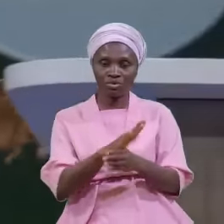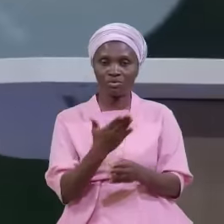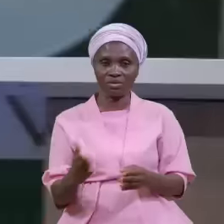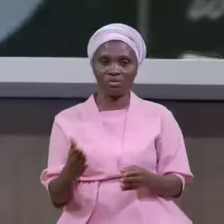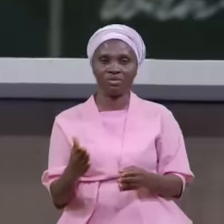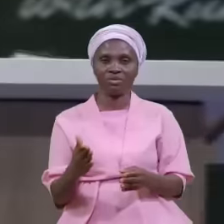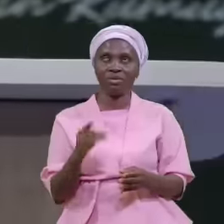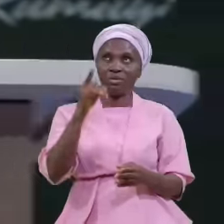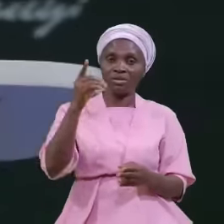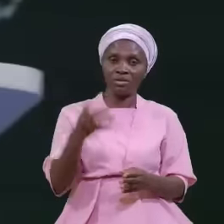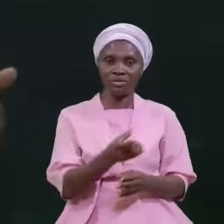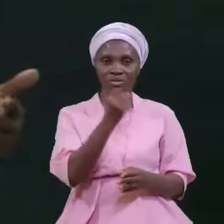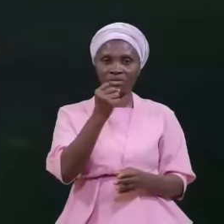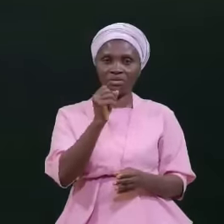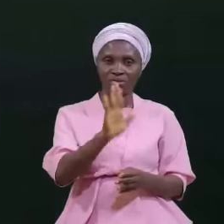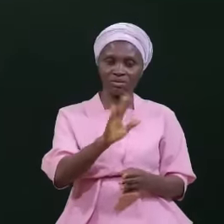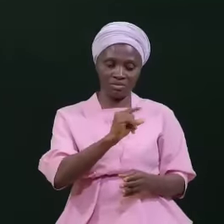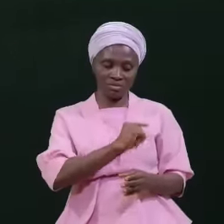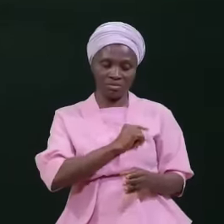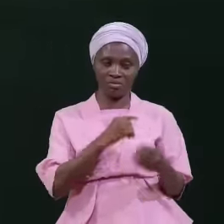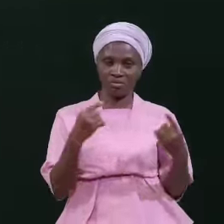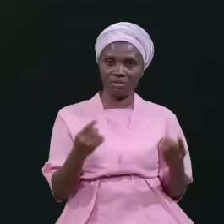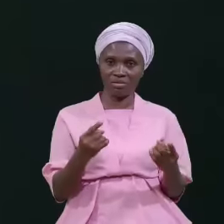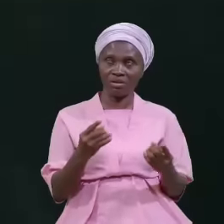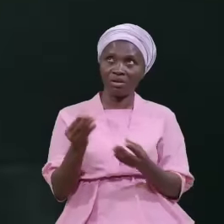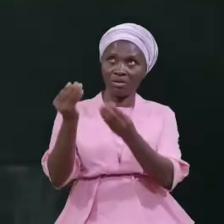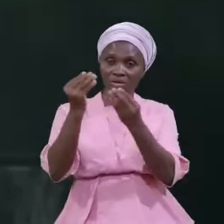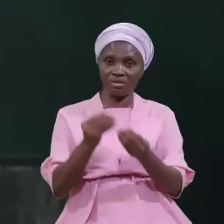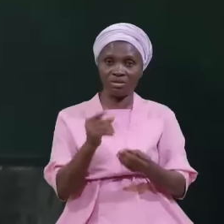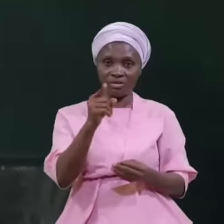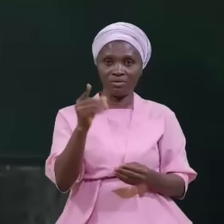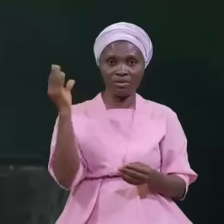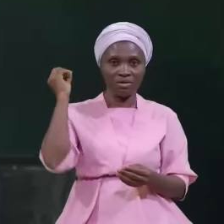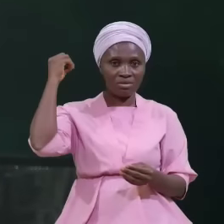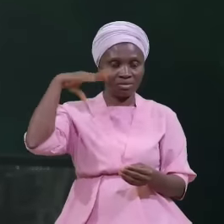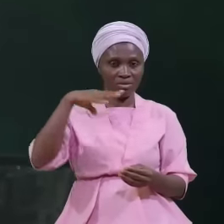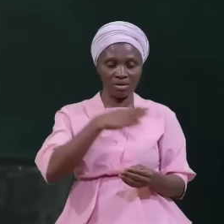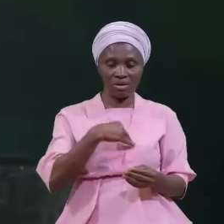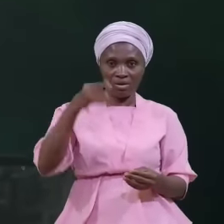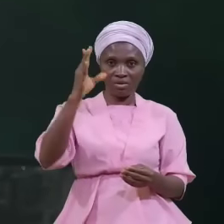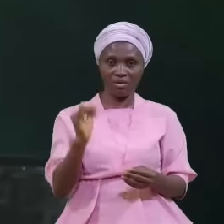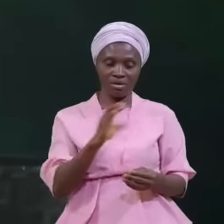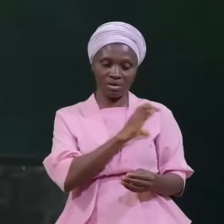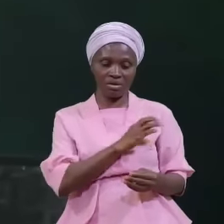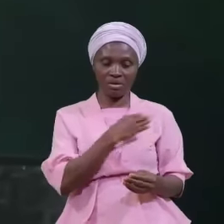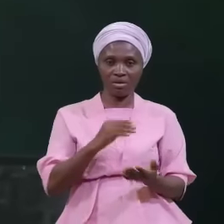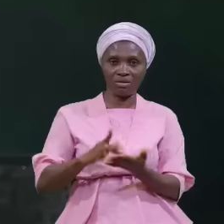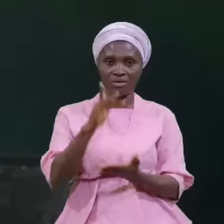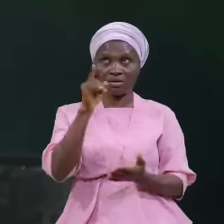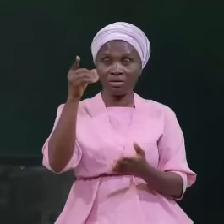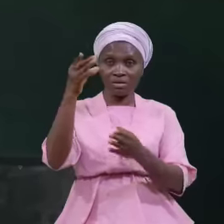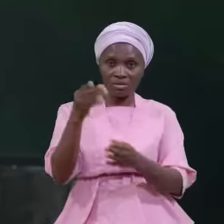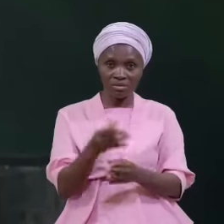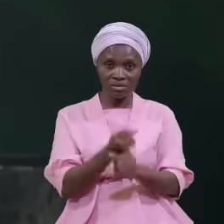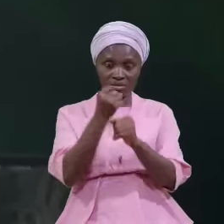your guilt, it gives you grace, godliness, and glory. It takes the impossibility of your